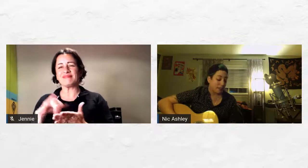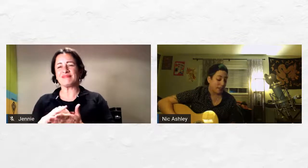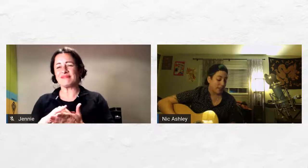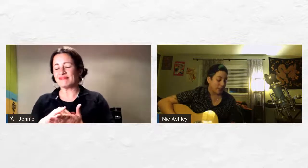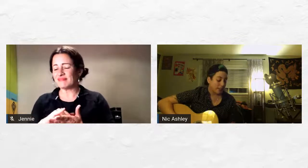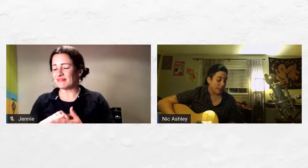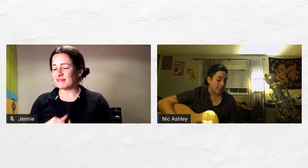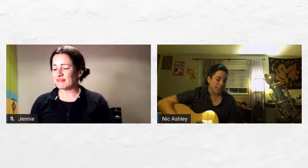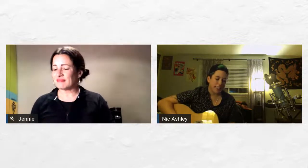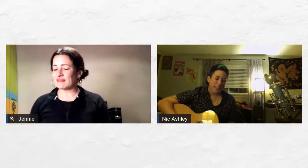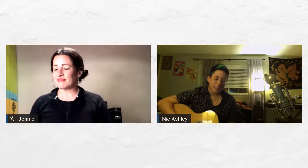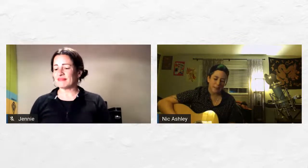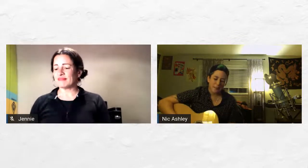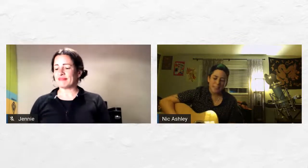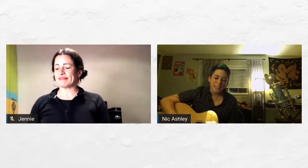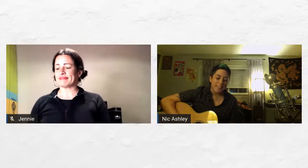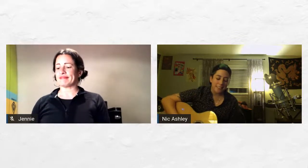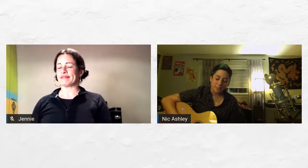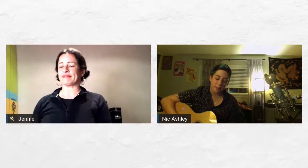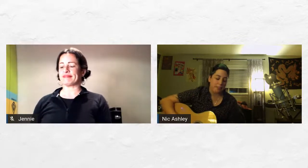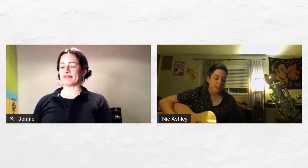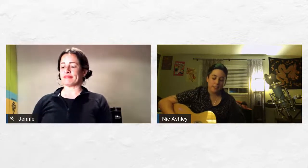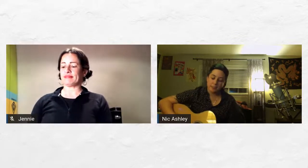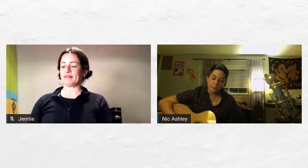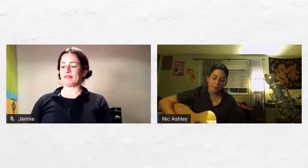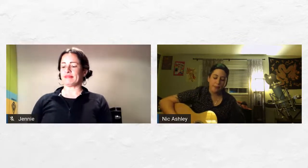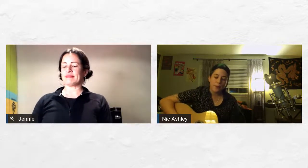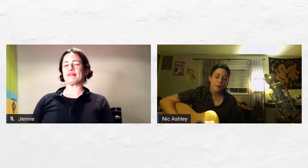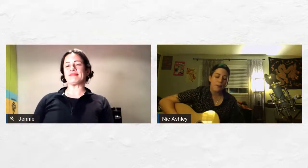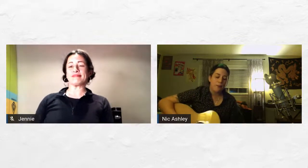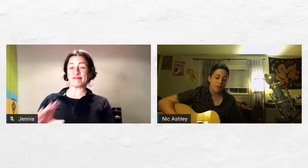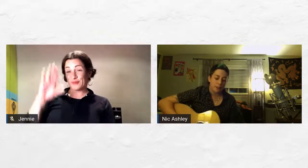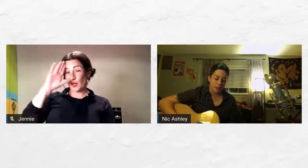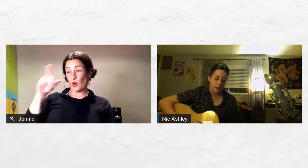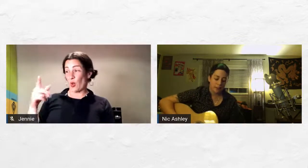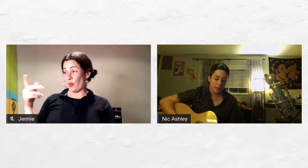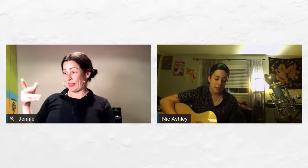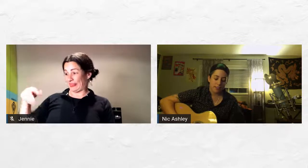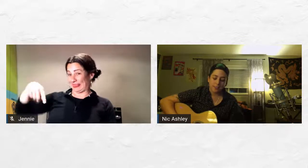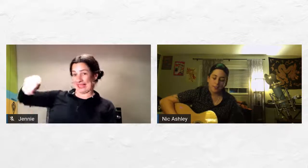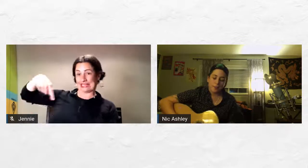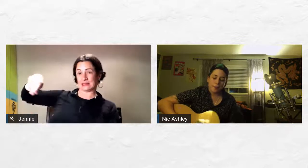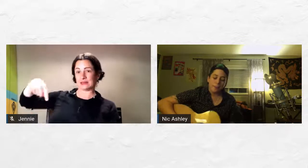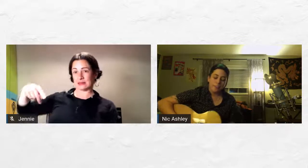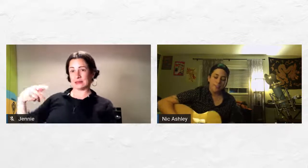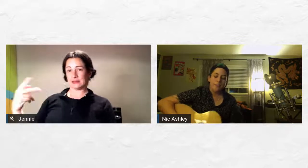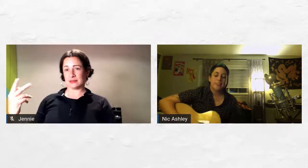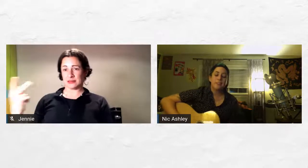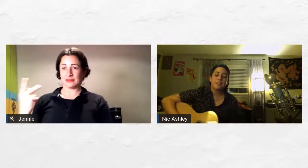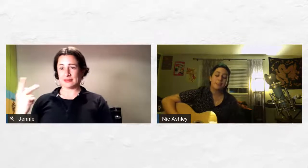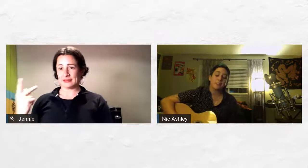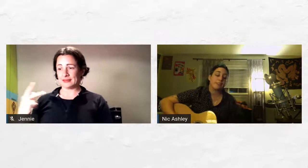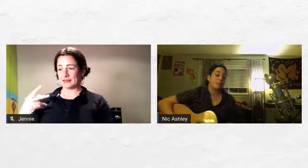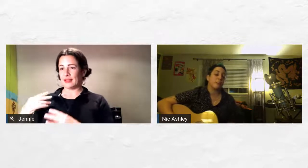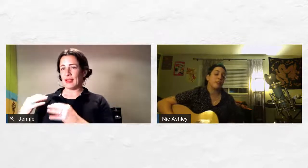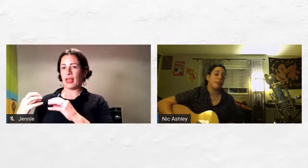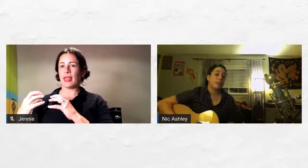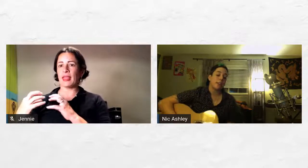There's been this thing between us for so